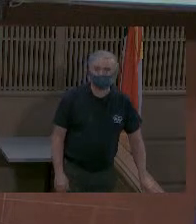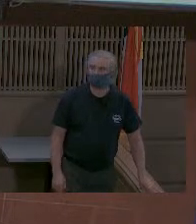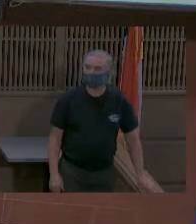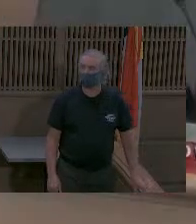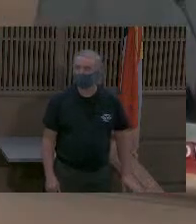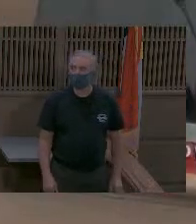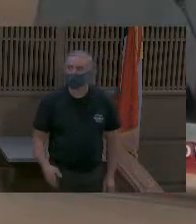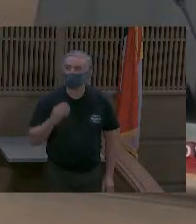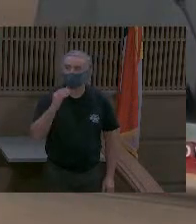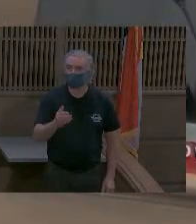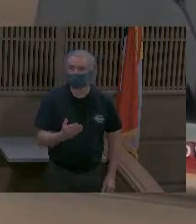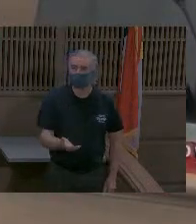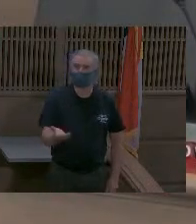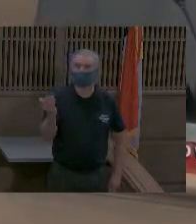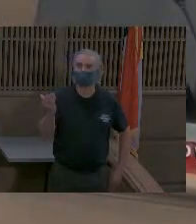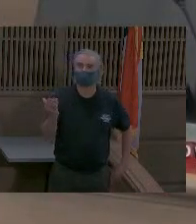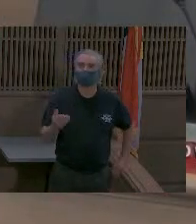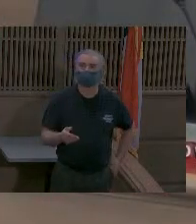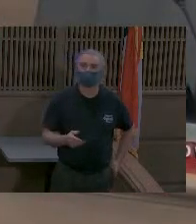Good morning.